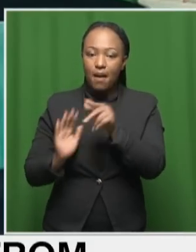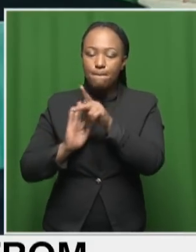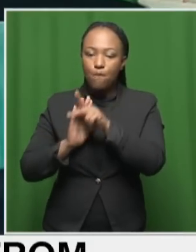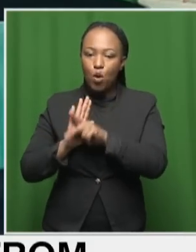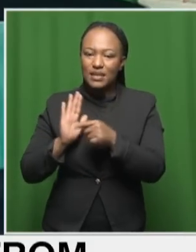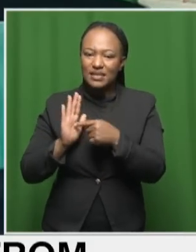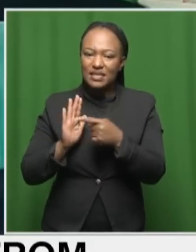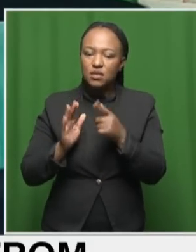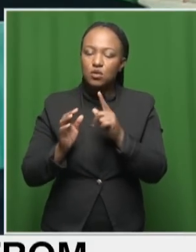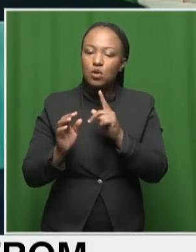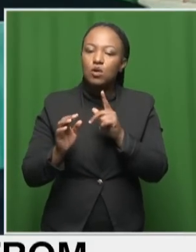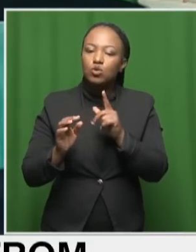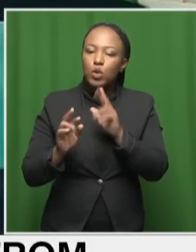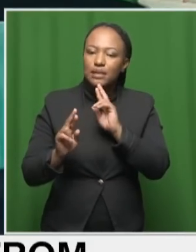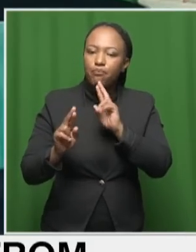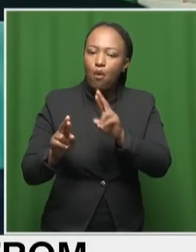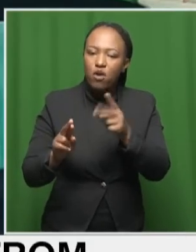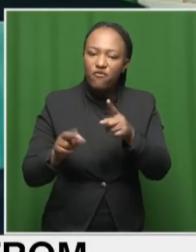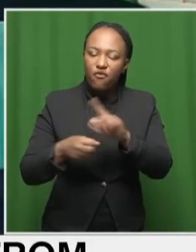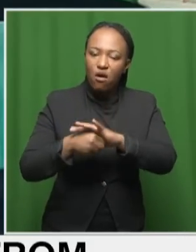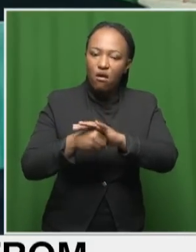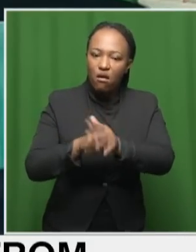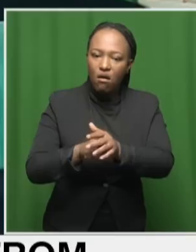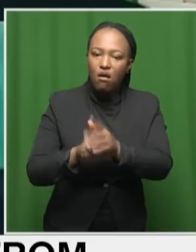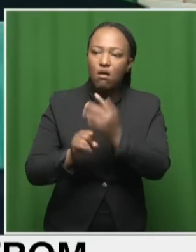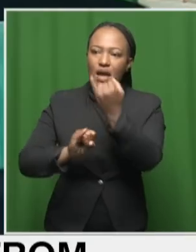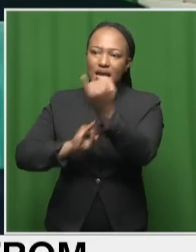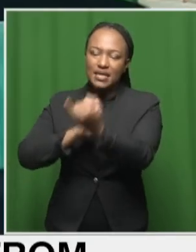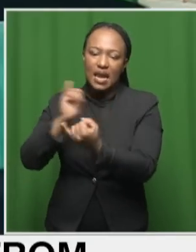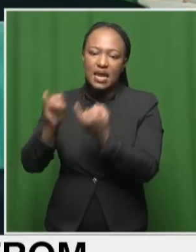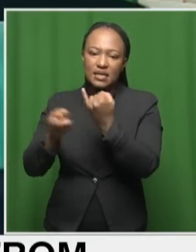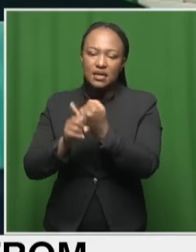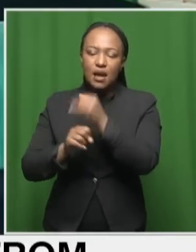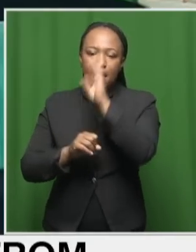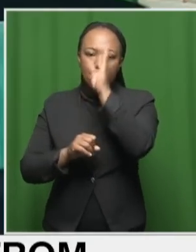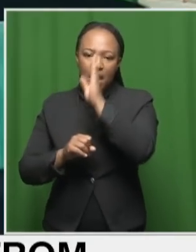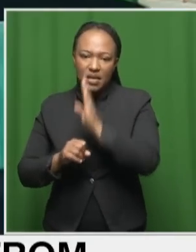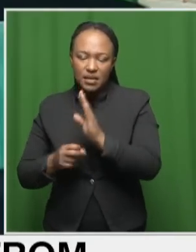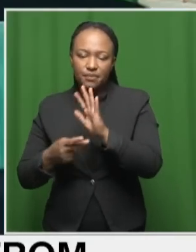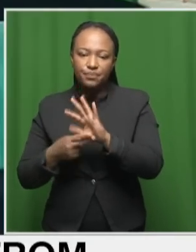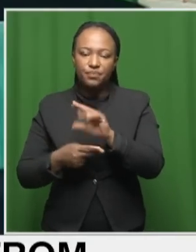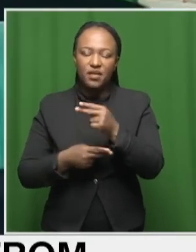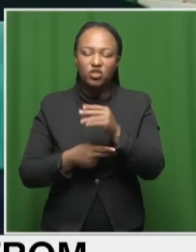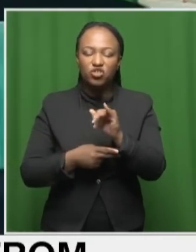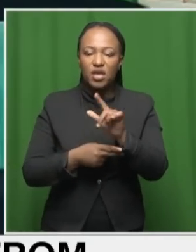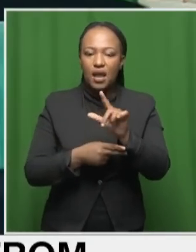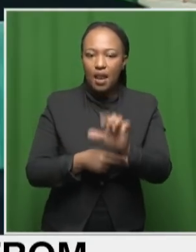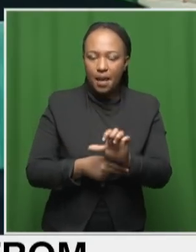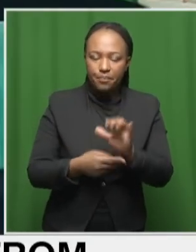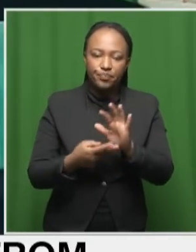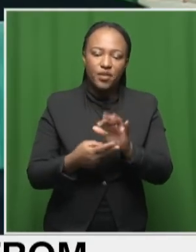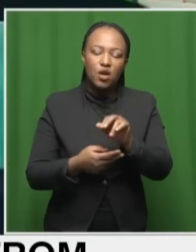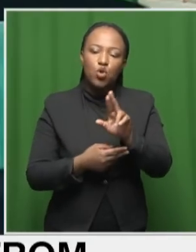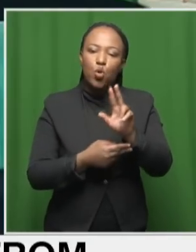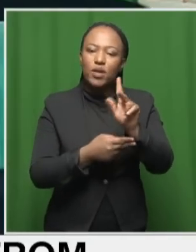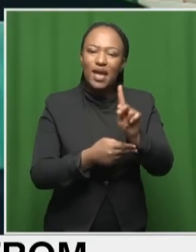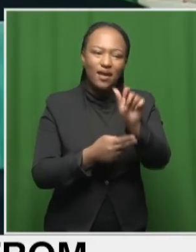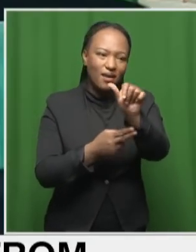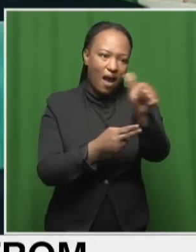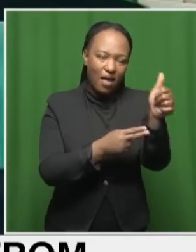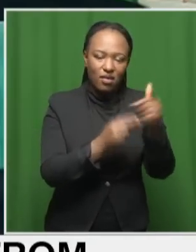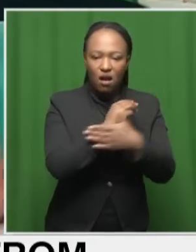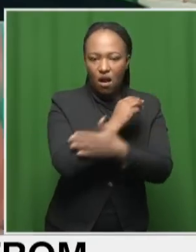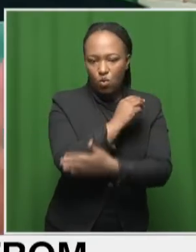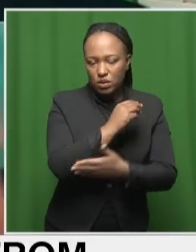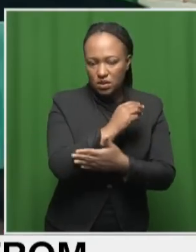to COVID-19, and you look at international examples from Brazil, from Chile, from the UK, from lots of other countries, there